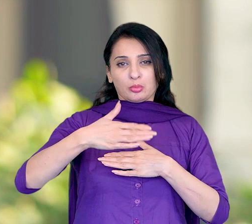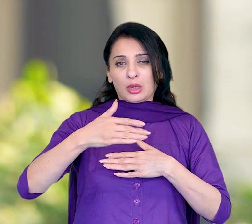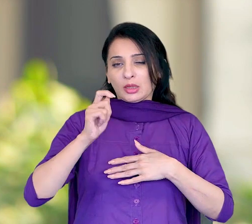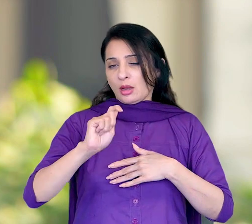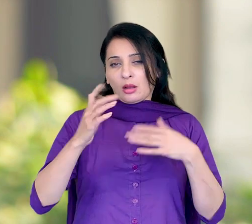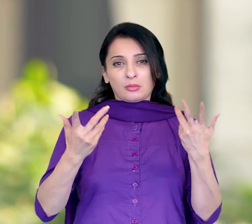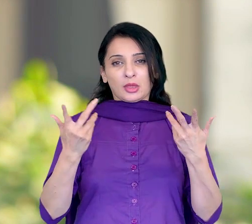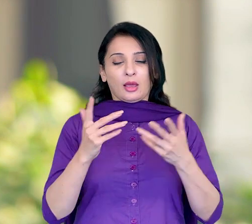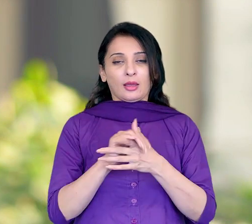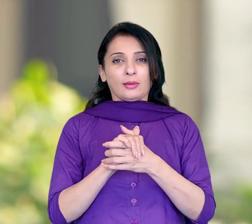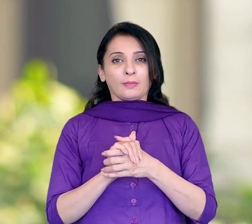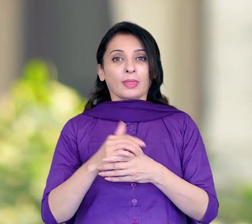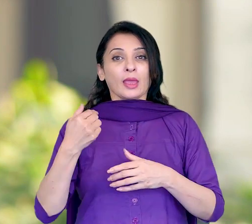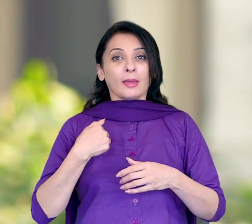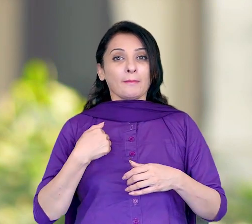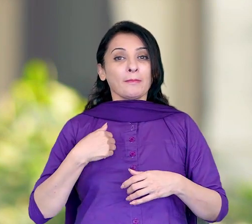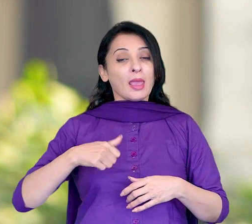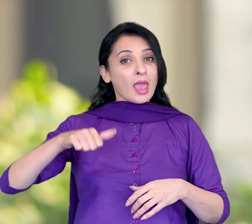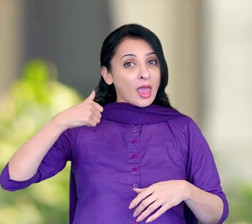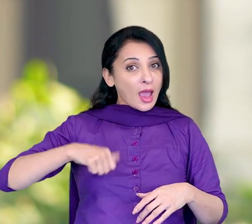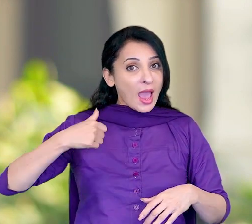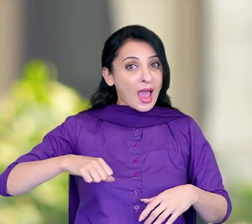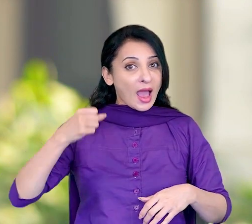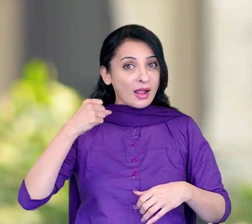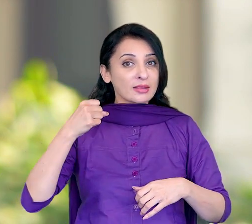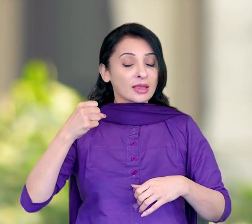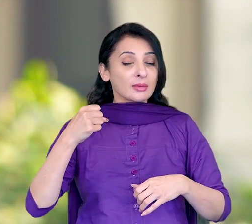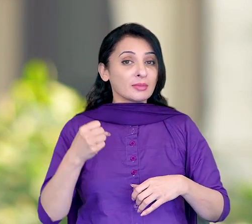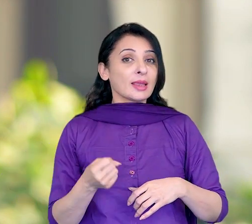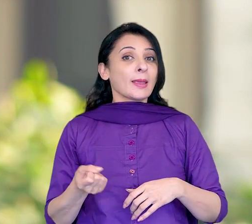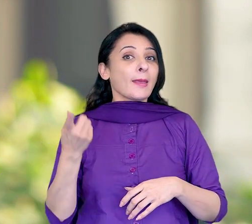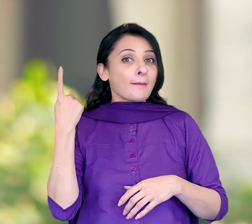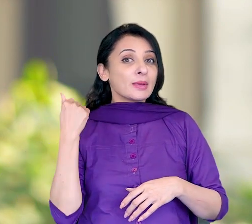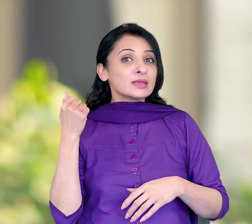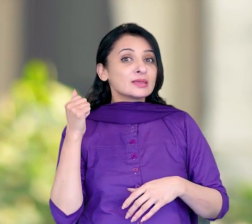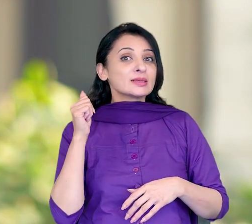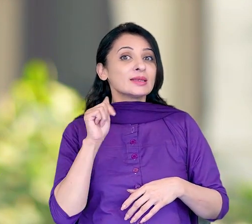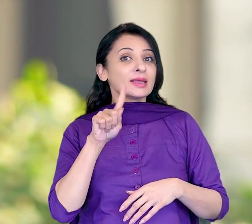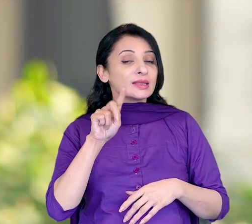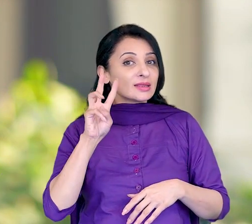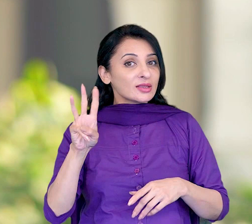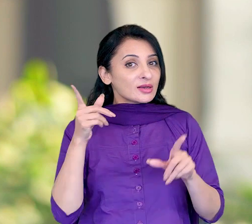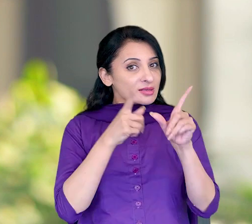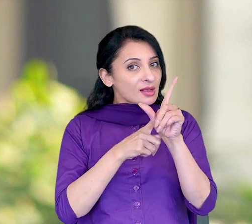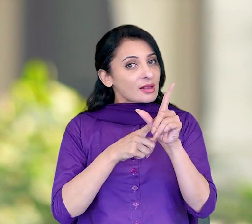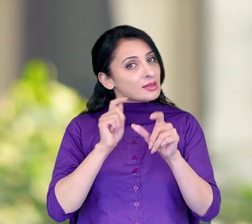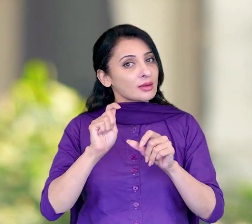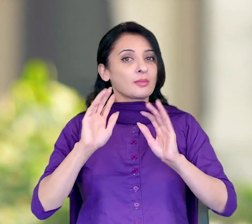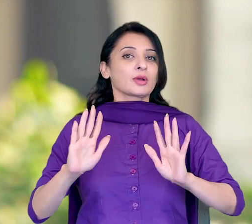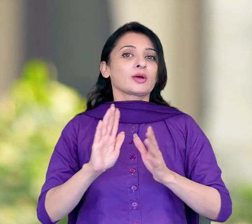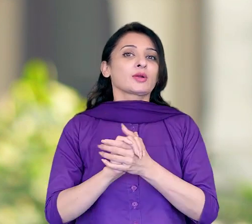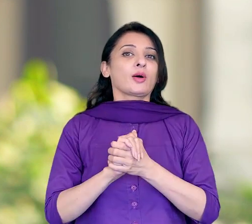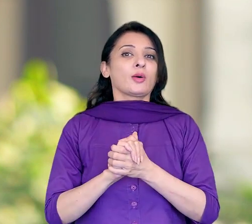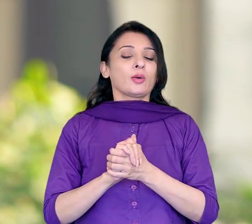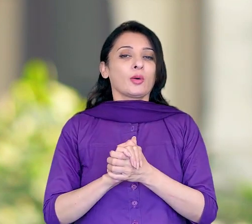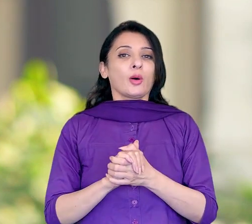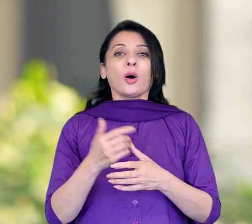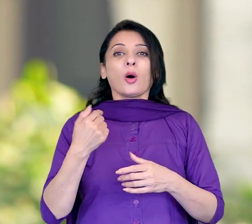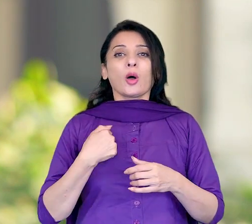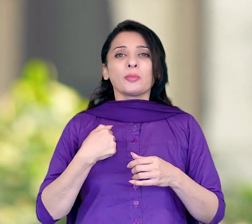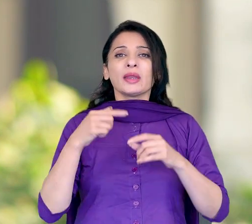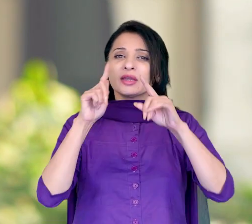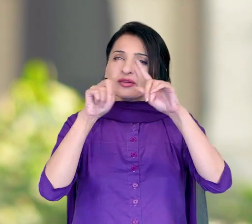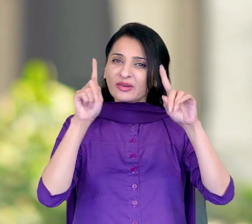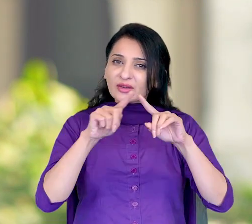So a little word about my experience. I've been working in healthcare for the last 30 years. And I've not only worked in the healthcare